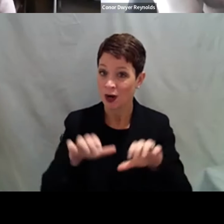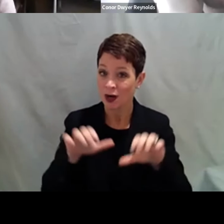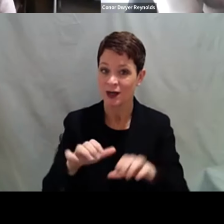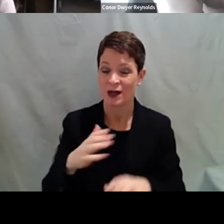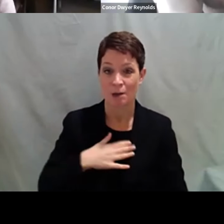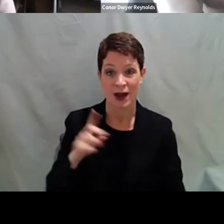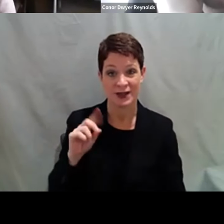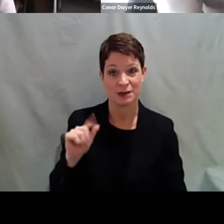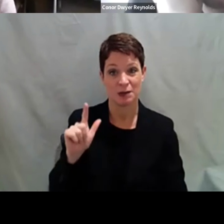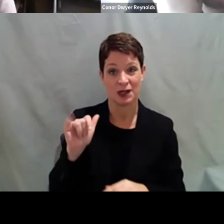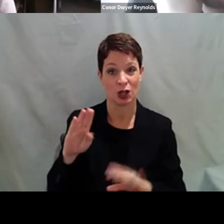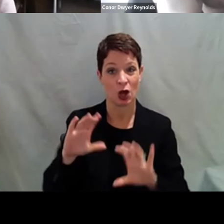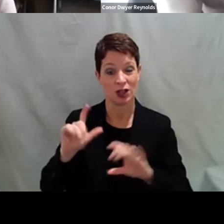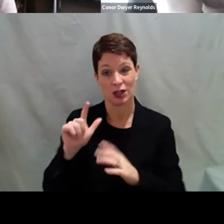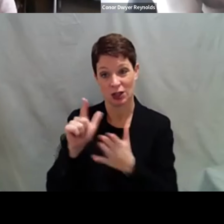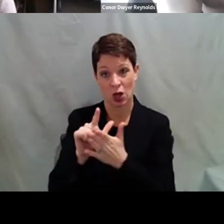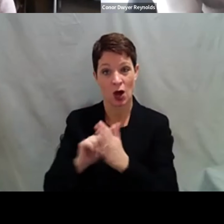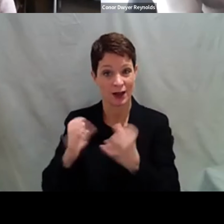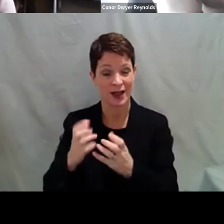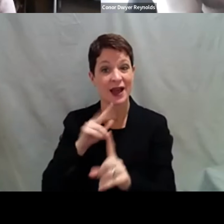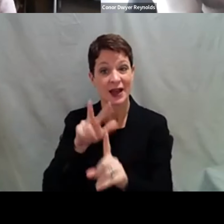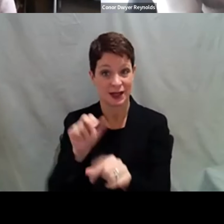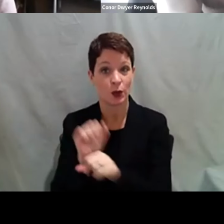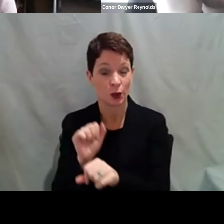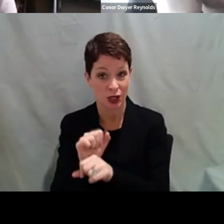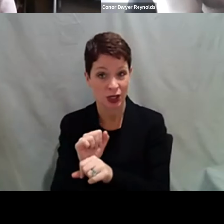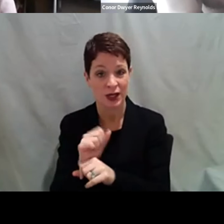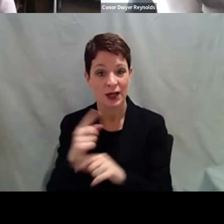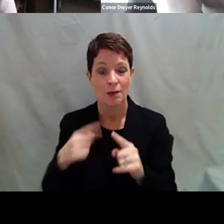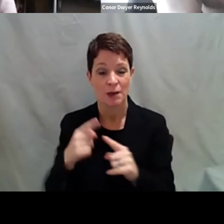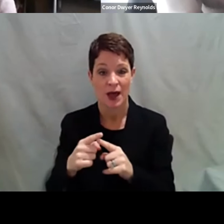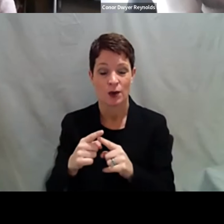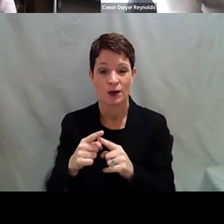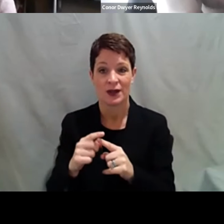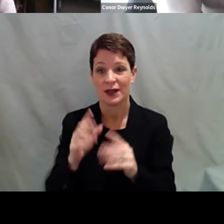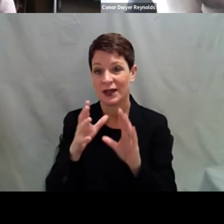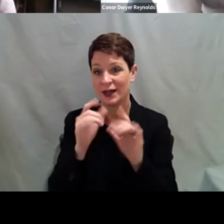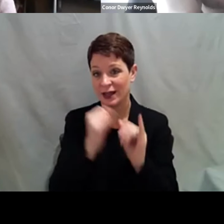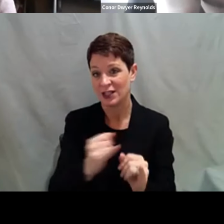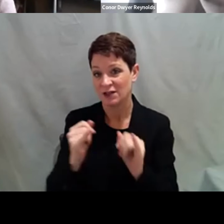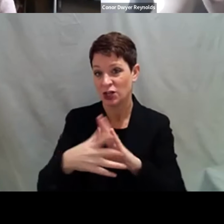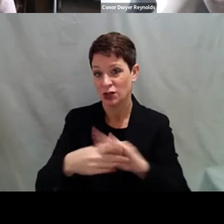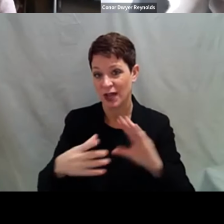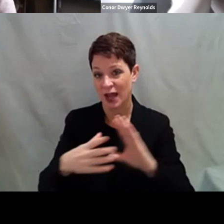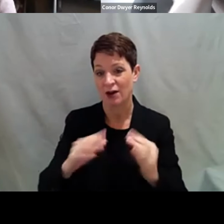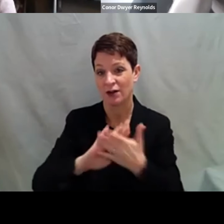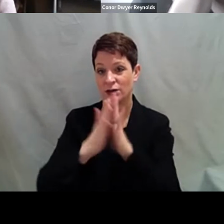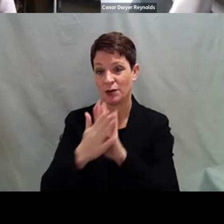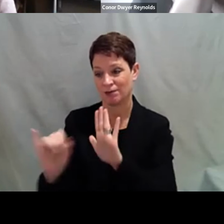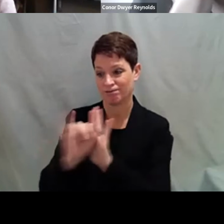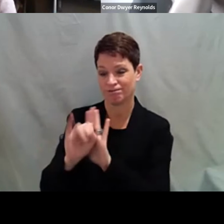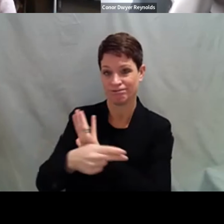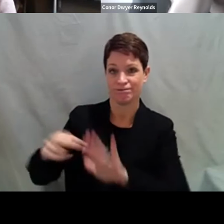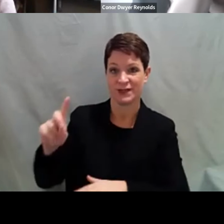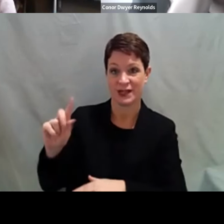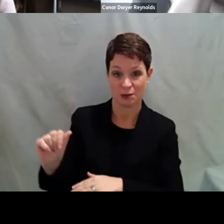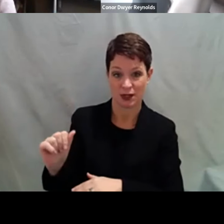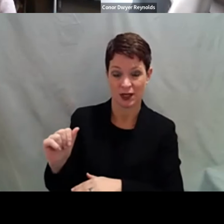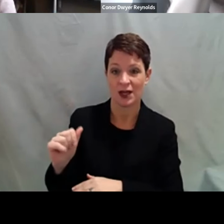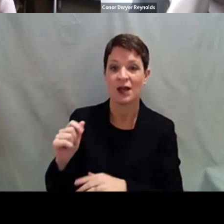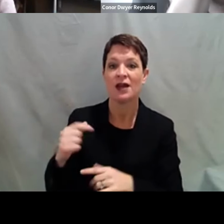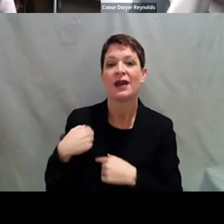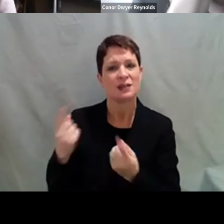law class, I assign work about individual narratives of journey to disability. And that's been part of a